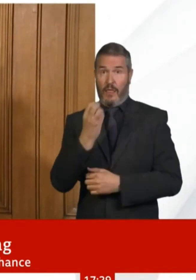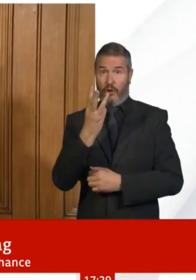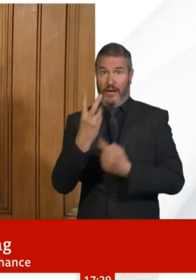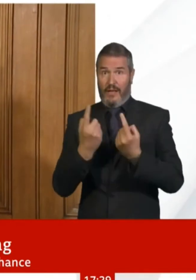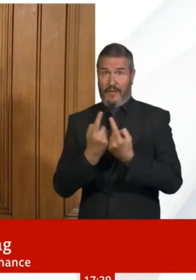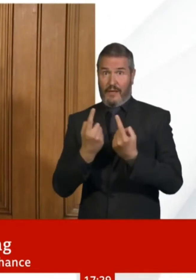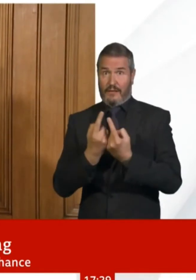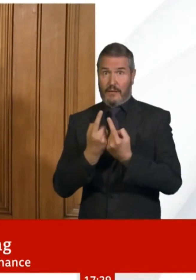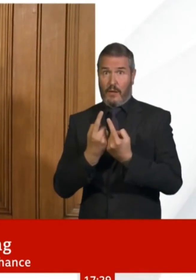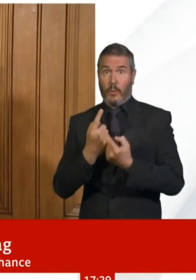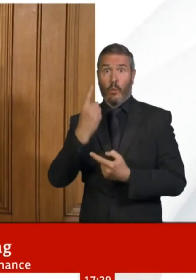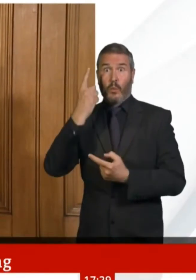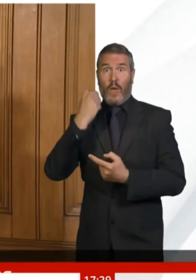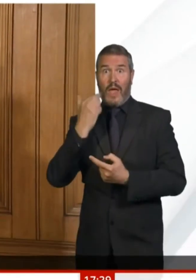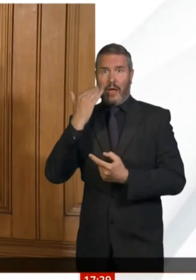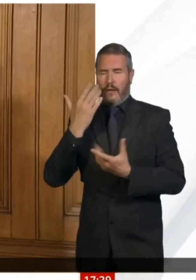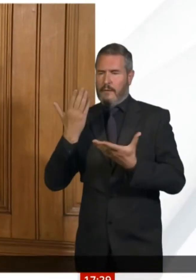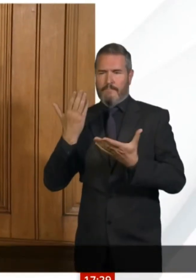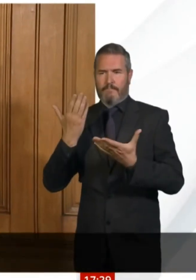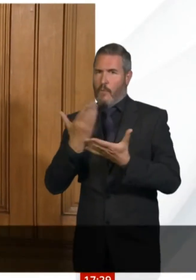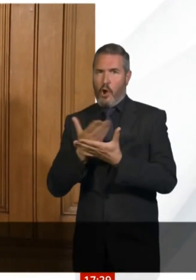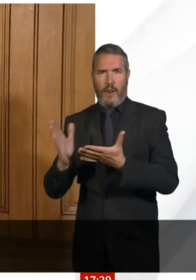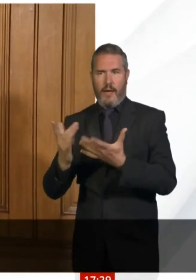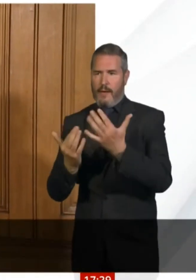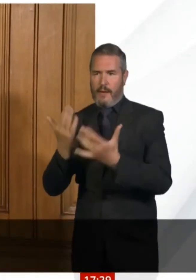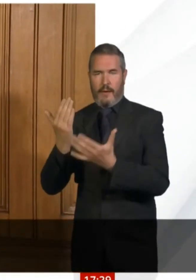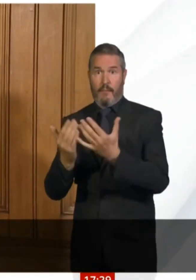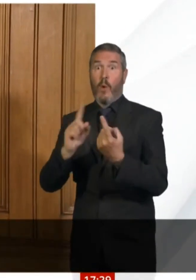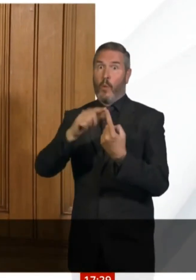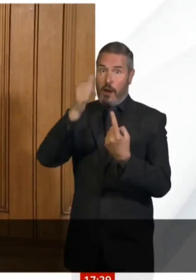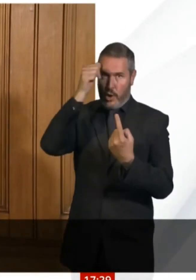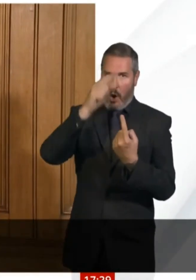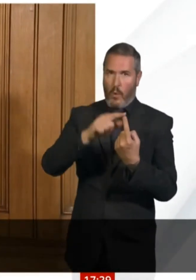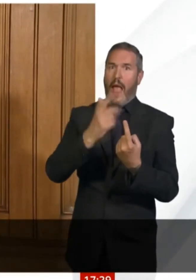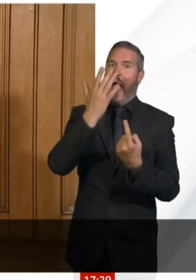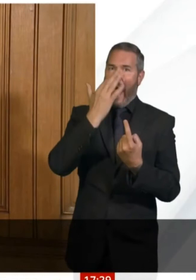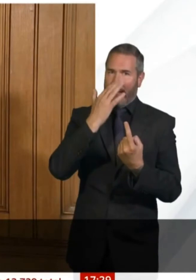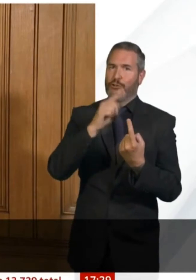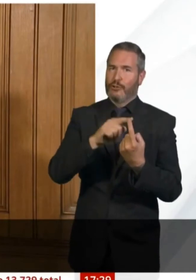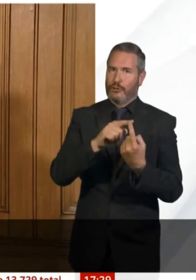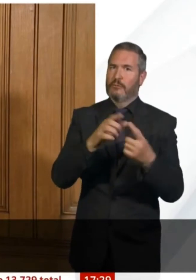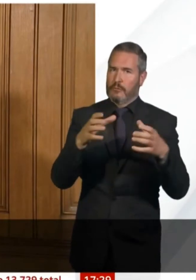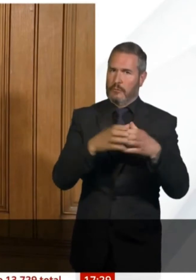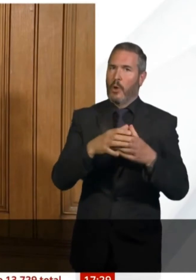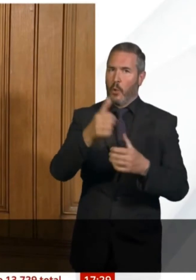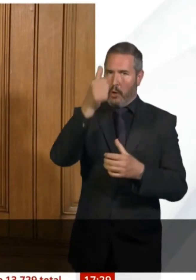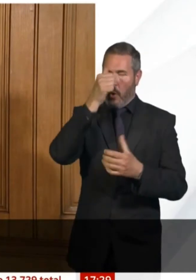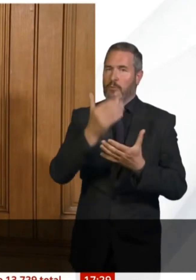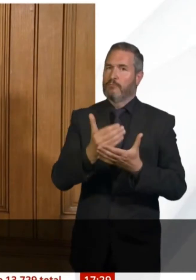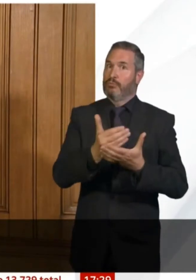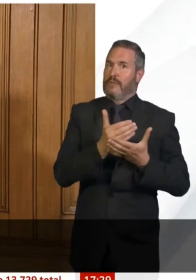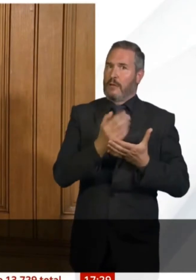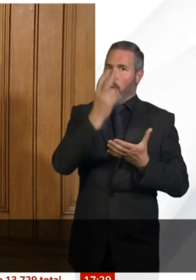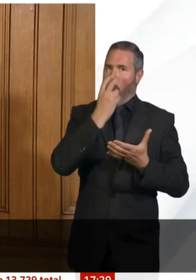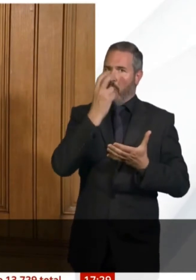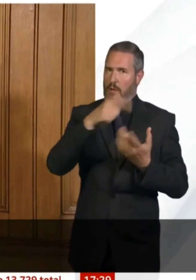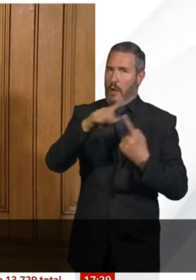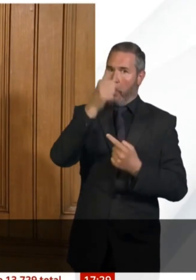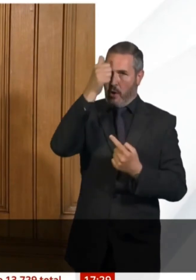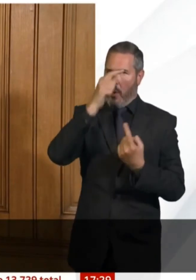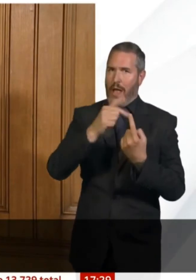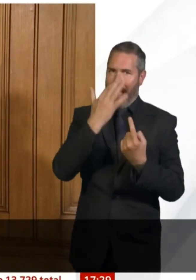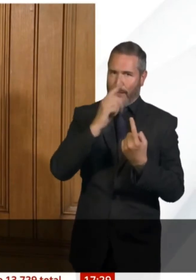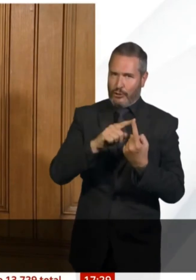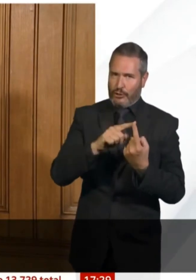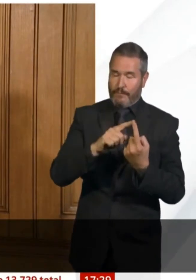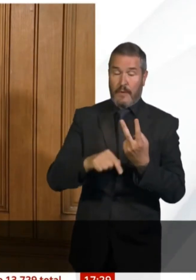ethnicity is less clear. The three things that are very clear are age, and that's one of the reasons it's so critical to protect older citizens. People